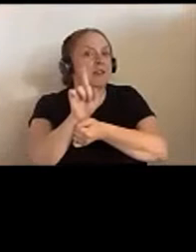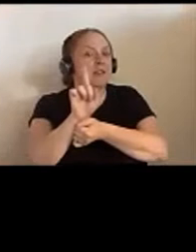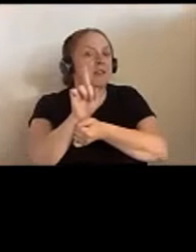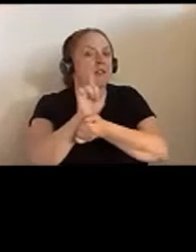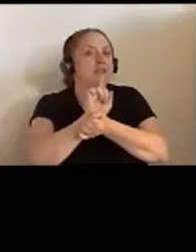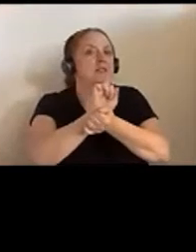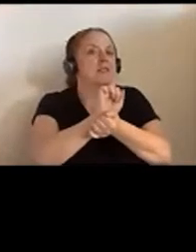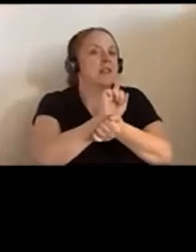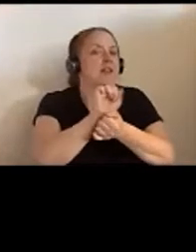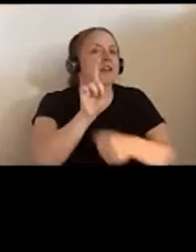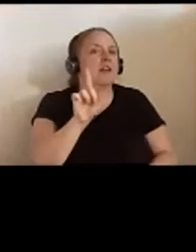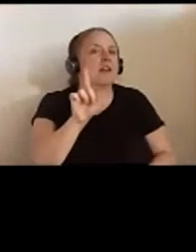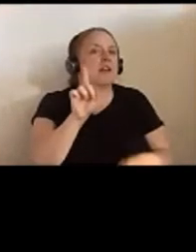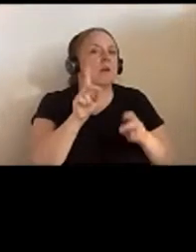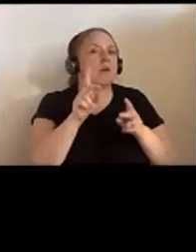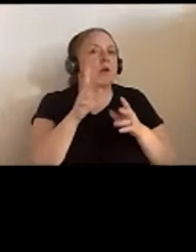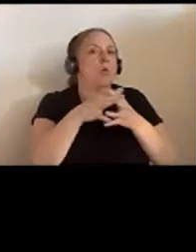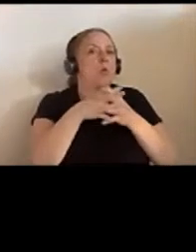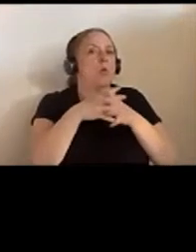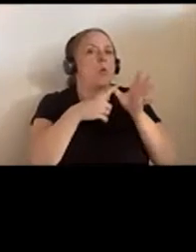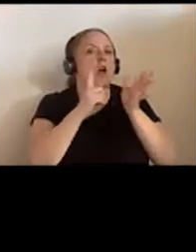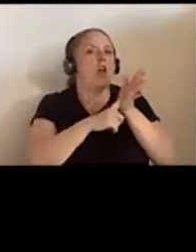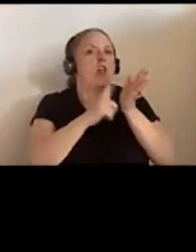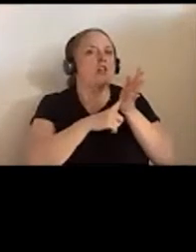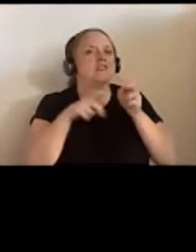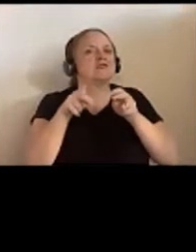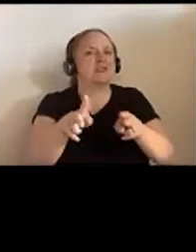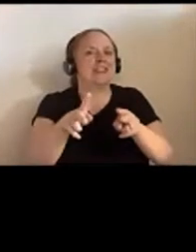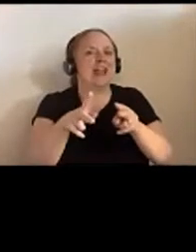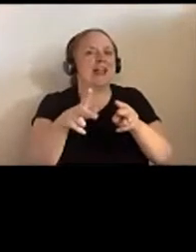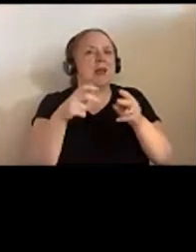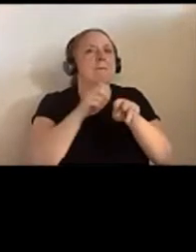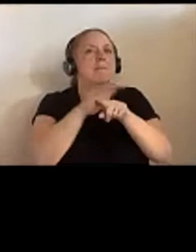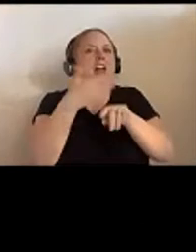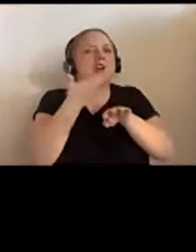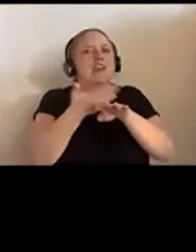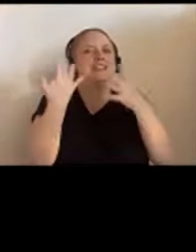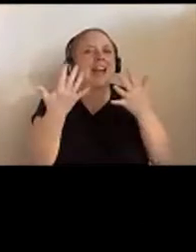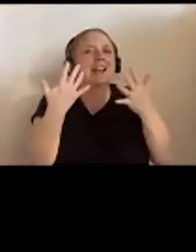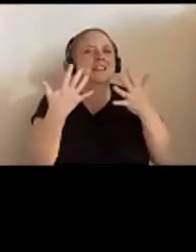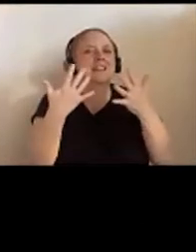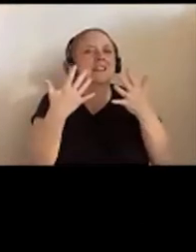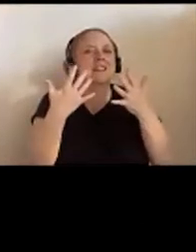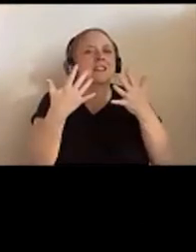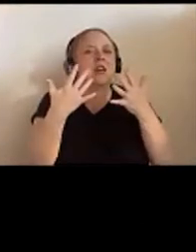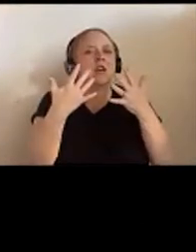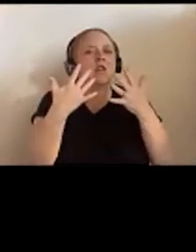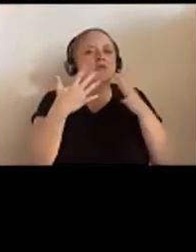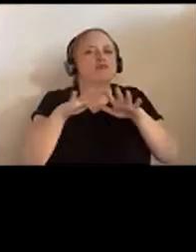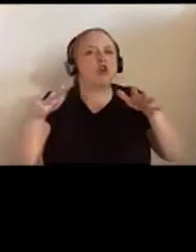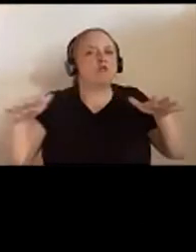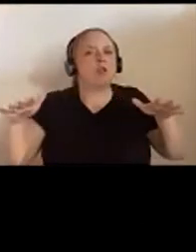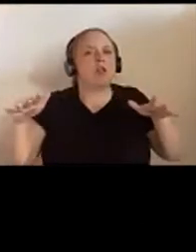that Wall Street has blood on its hands, the urban and not just the rural has blood on its